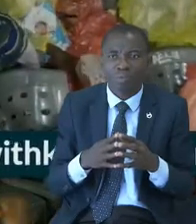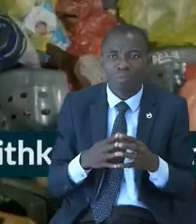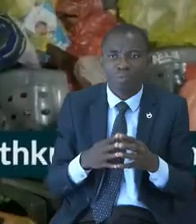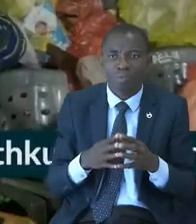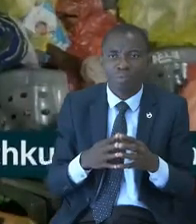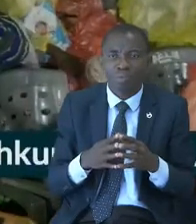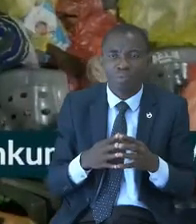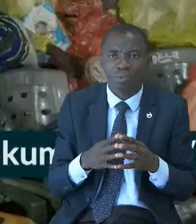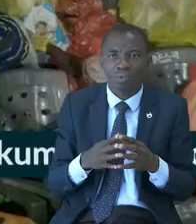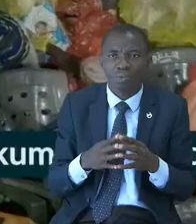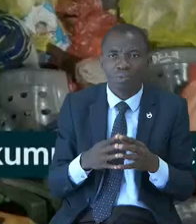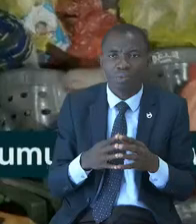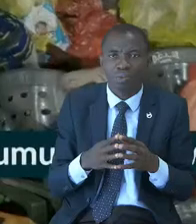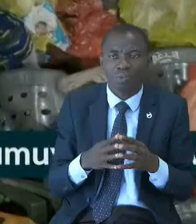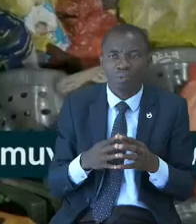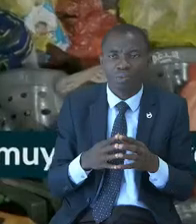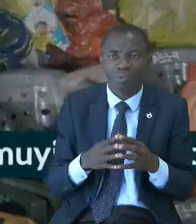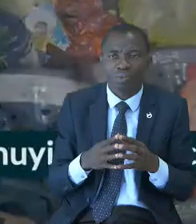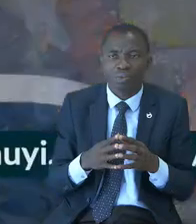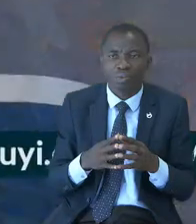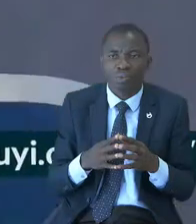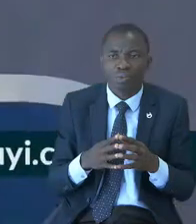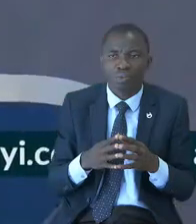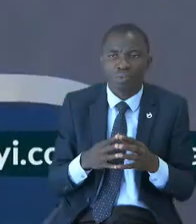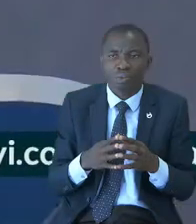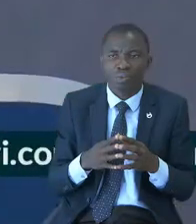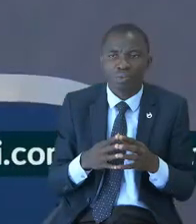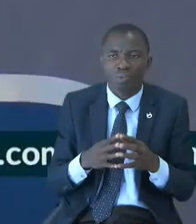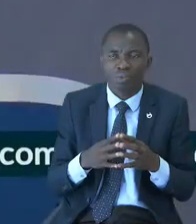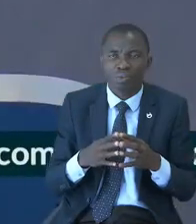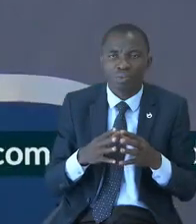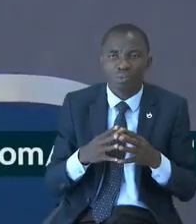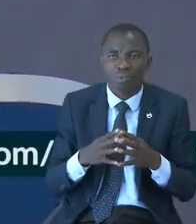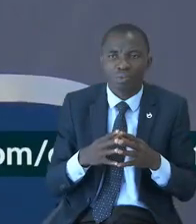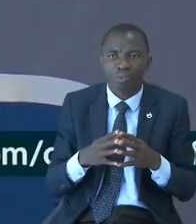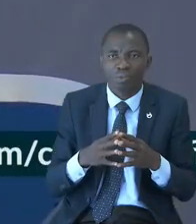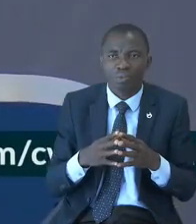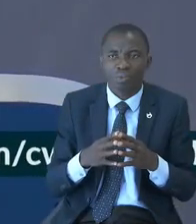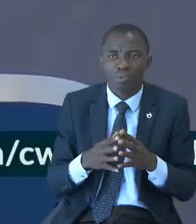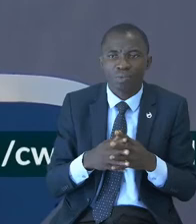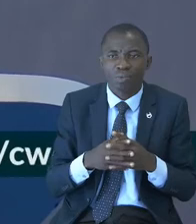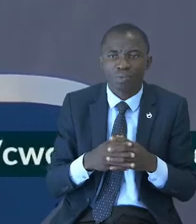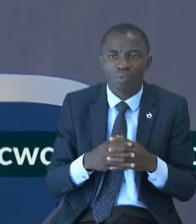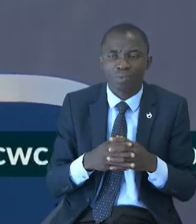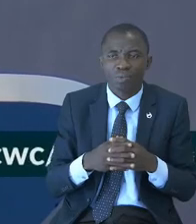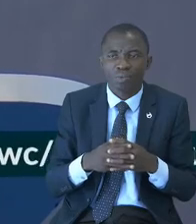Yoruba section, and other languages there, make sure you cover everywhere.